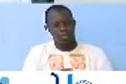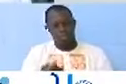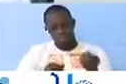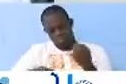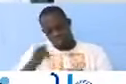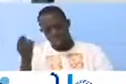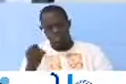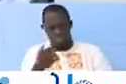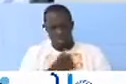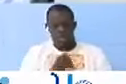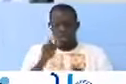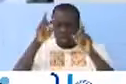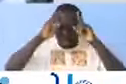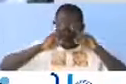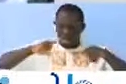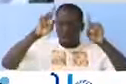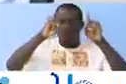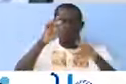my bulls